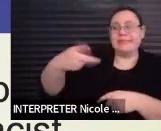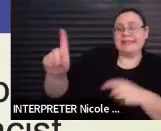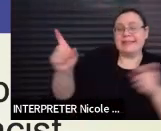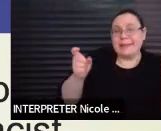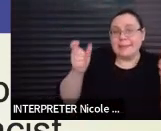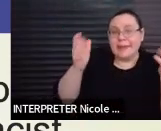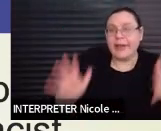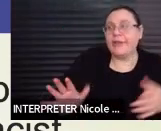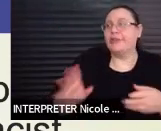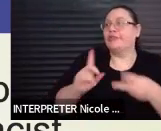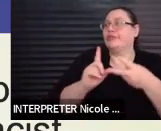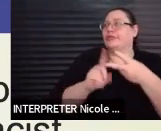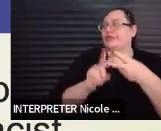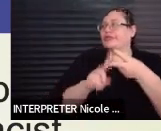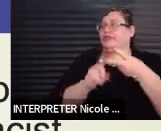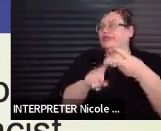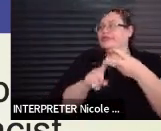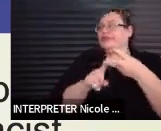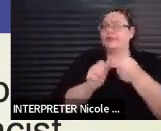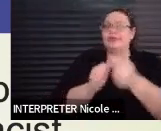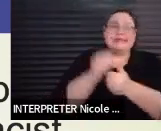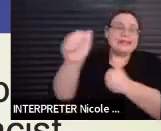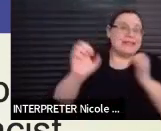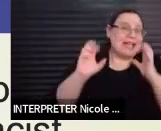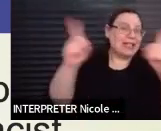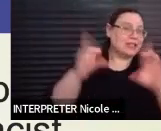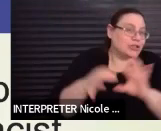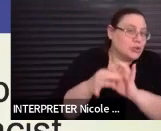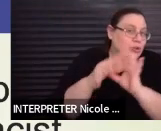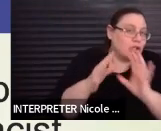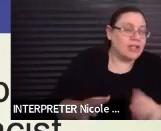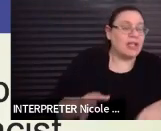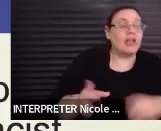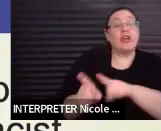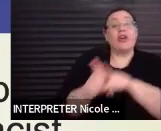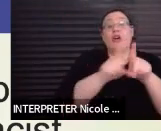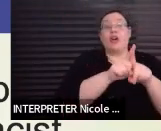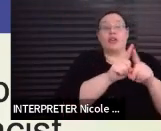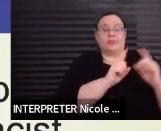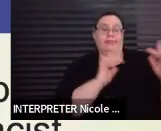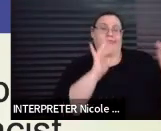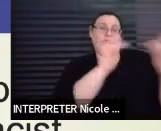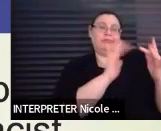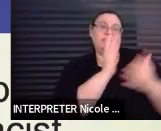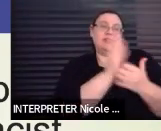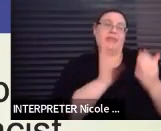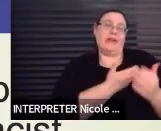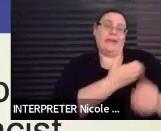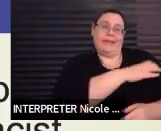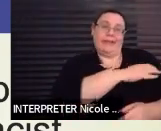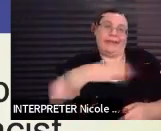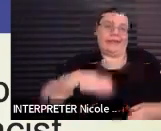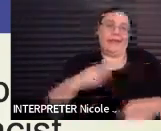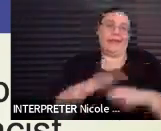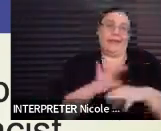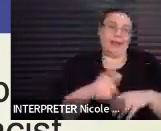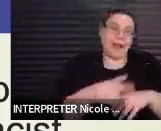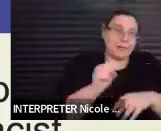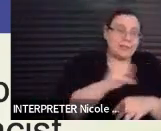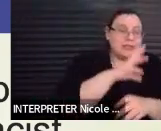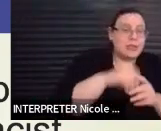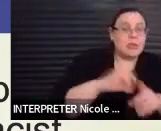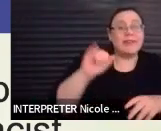and our distance education coordinator, but also reaching out to some of our other committees on campus, including